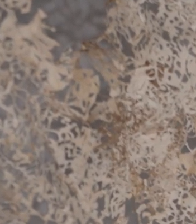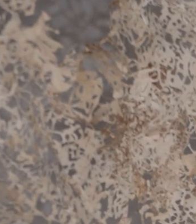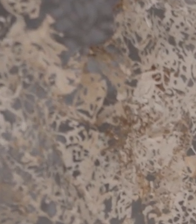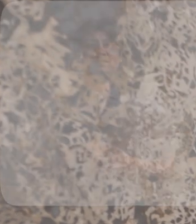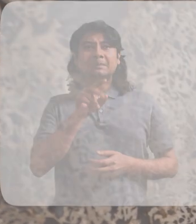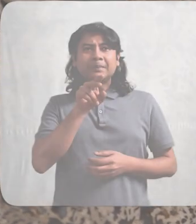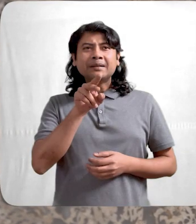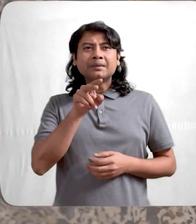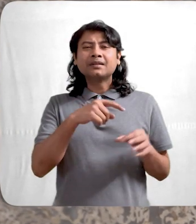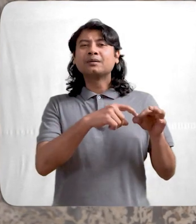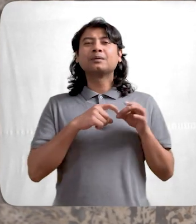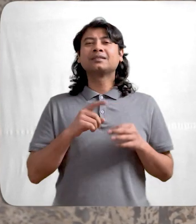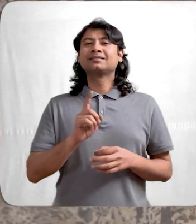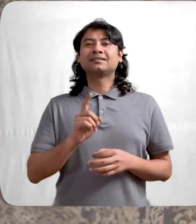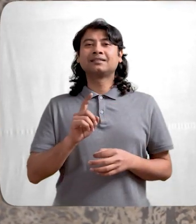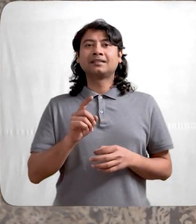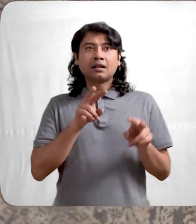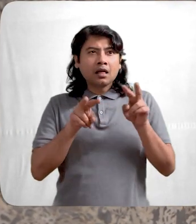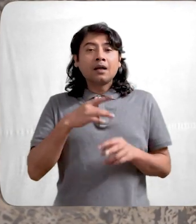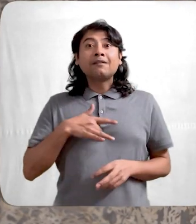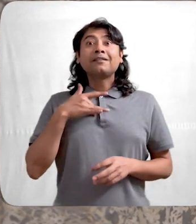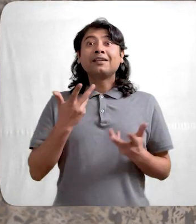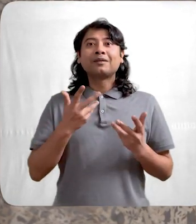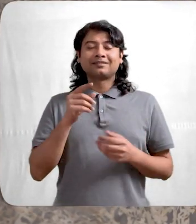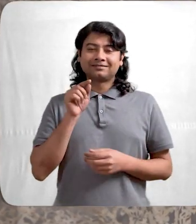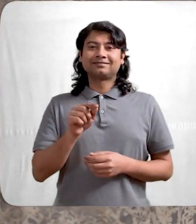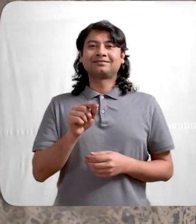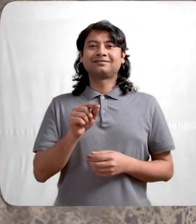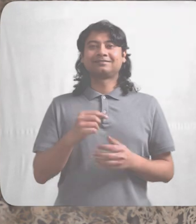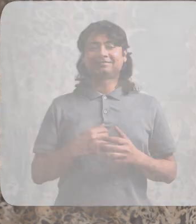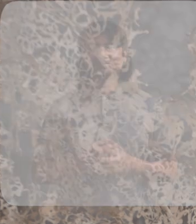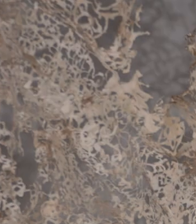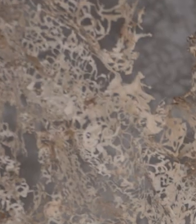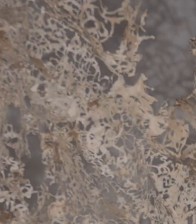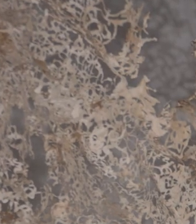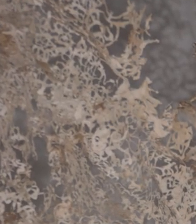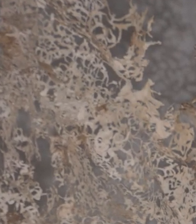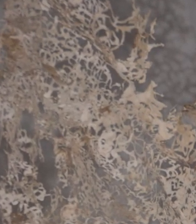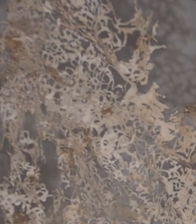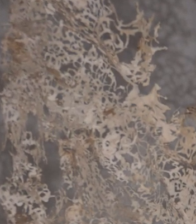No, the question is not what it means, but how does it make you feel?